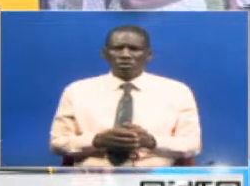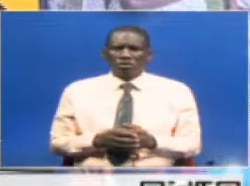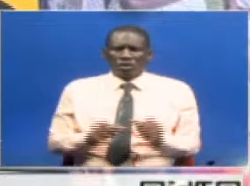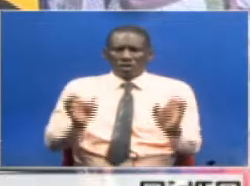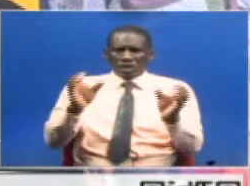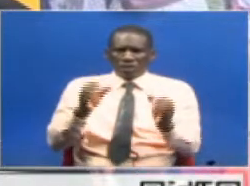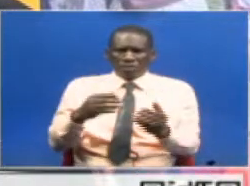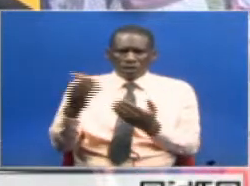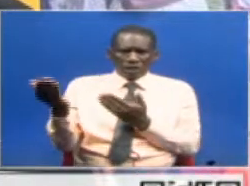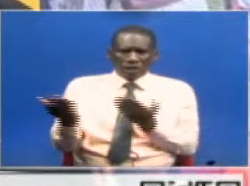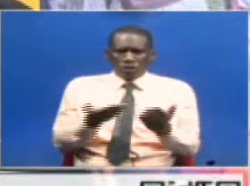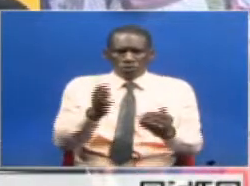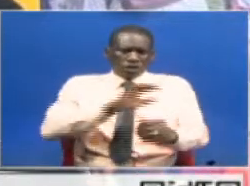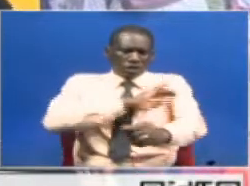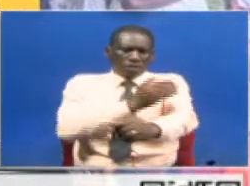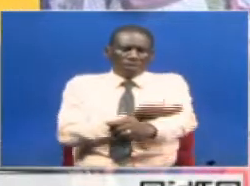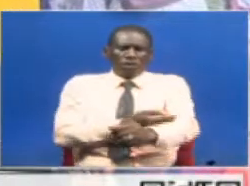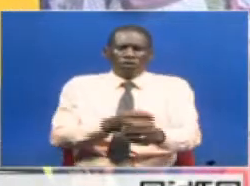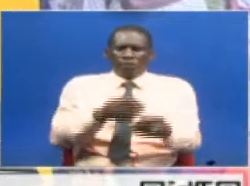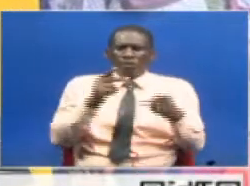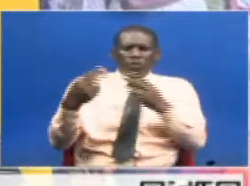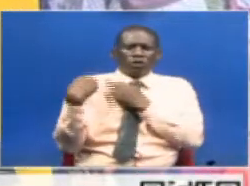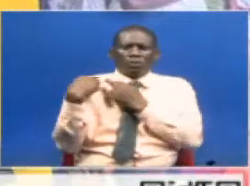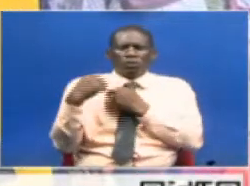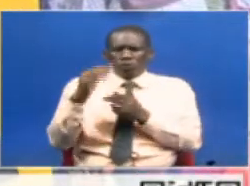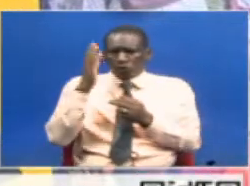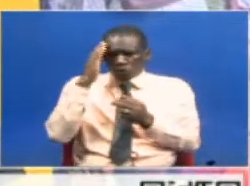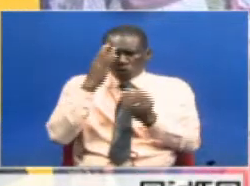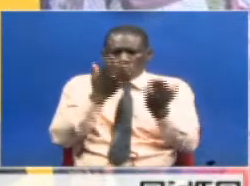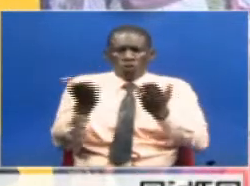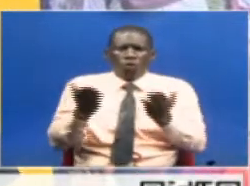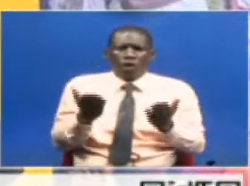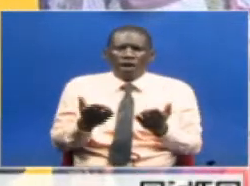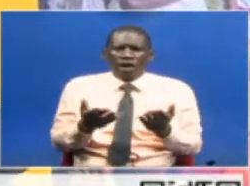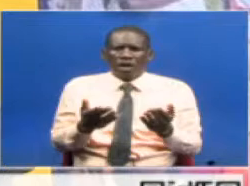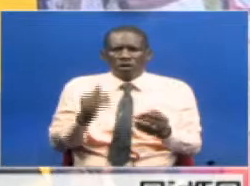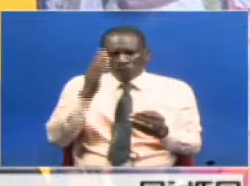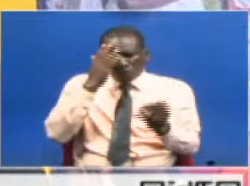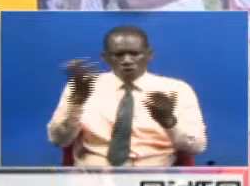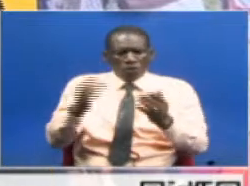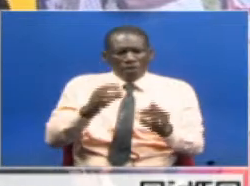in power or the duty bearers know where it is